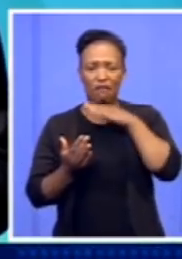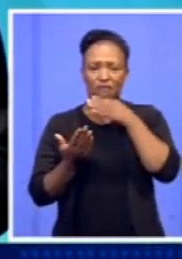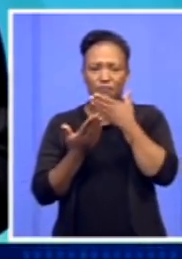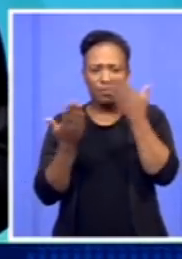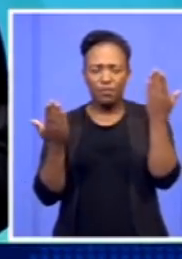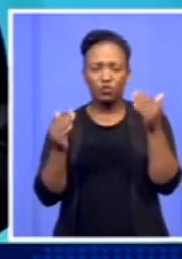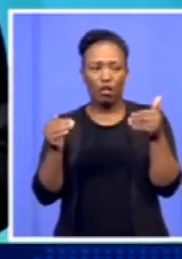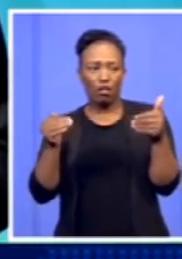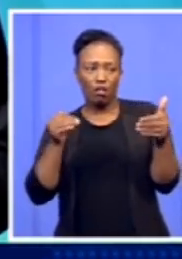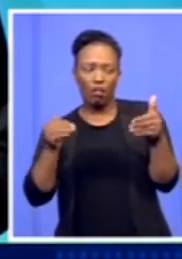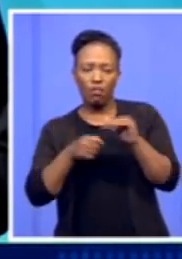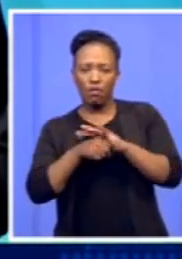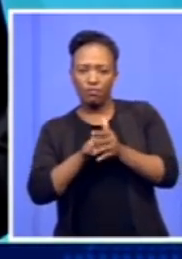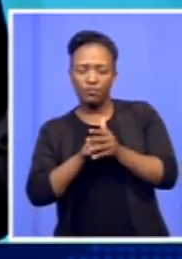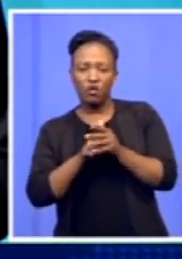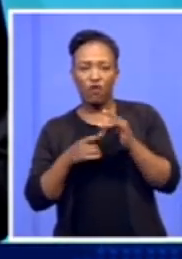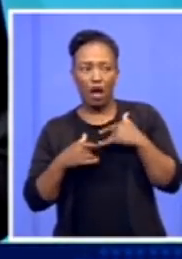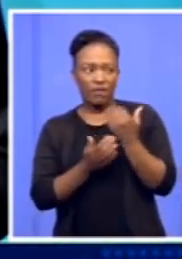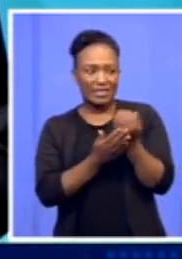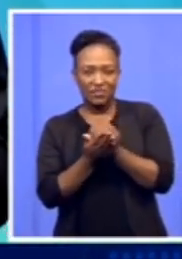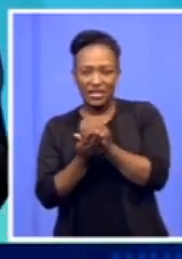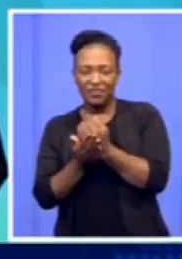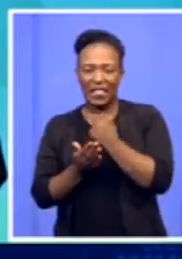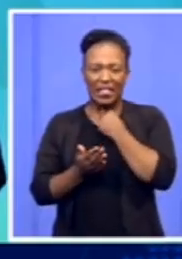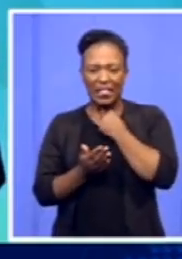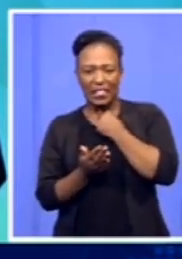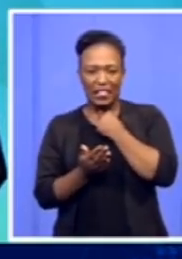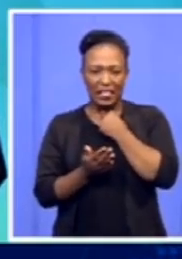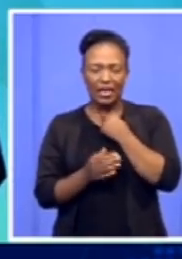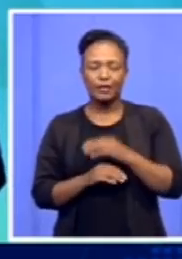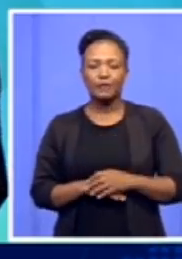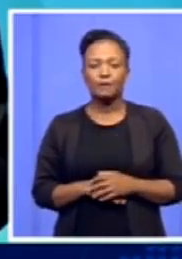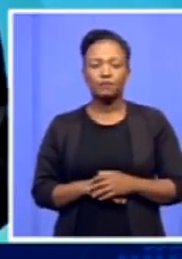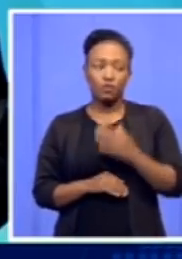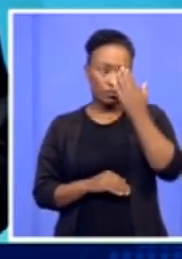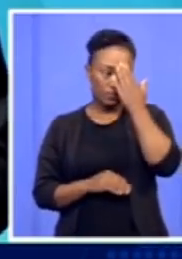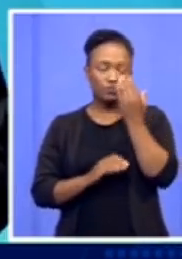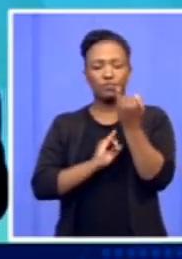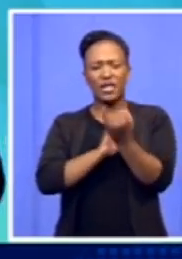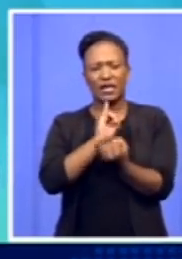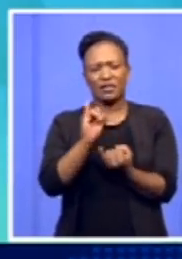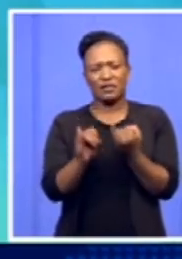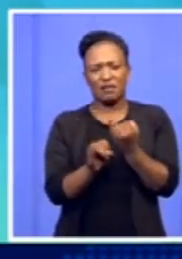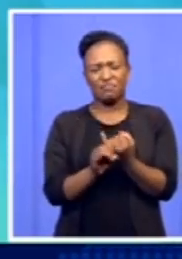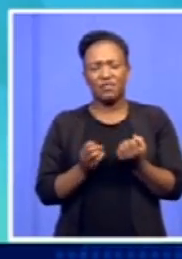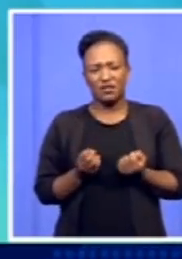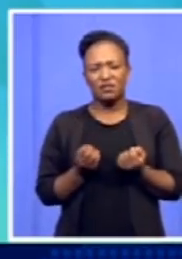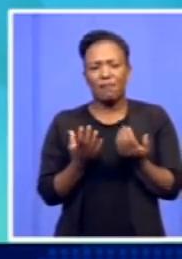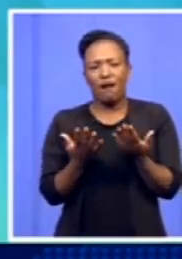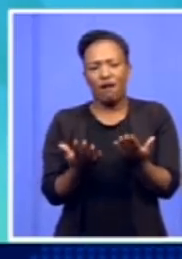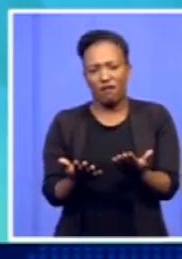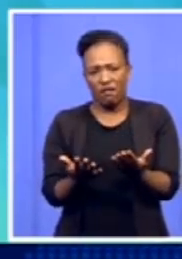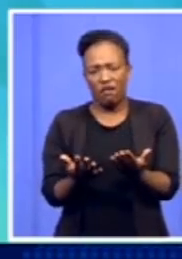lives. The global supply chain, as we all know, and one that we had prior depended